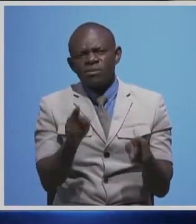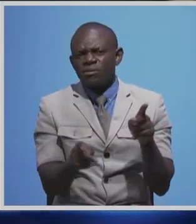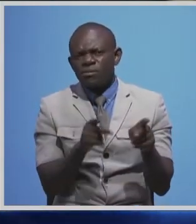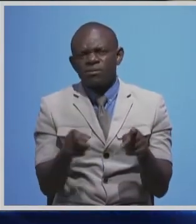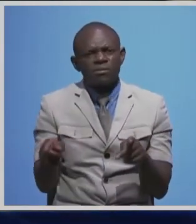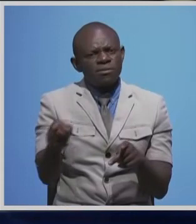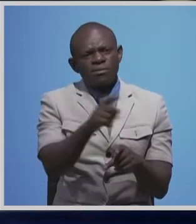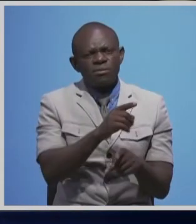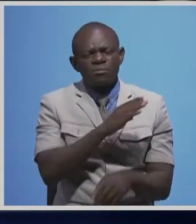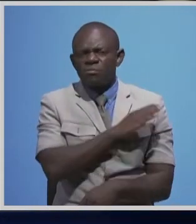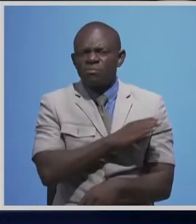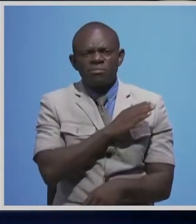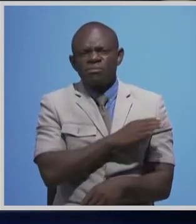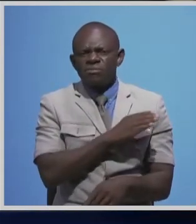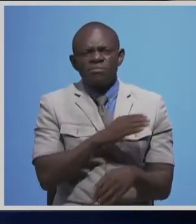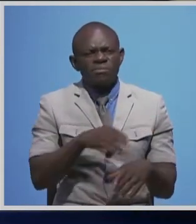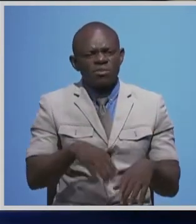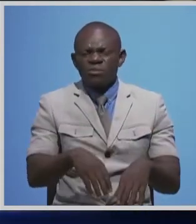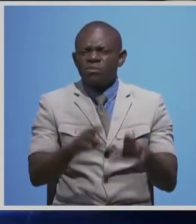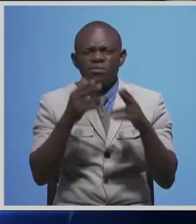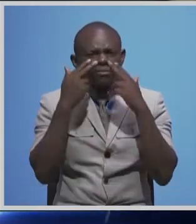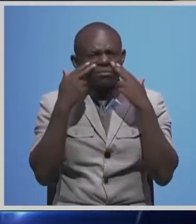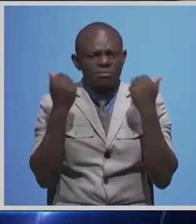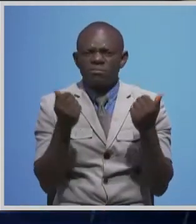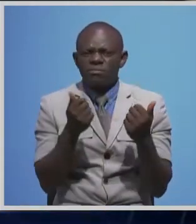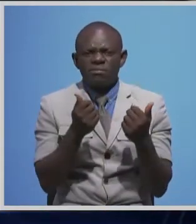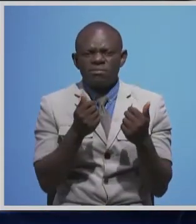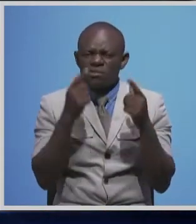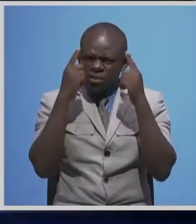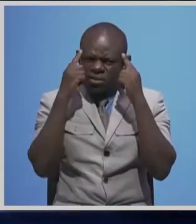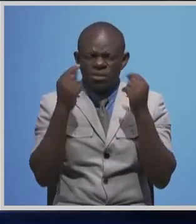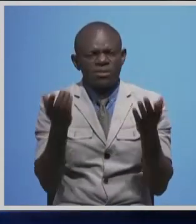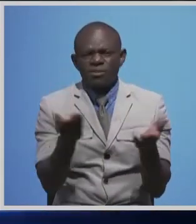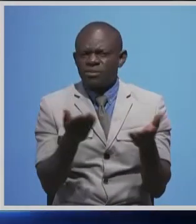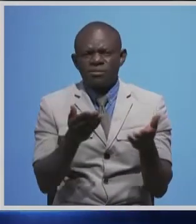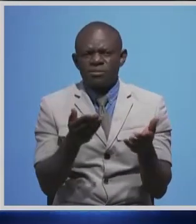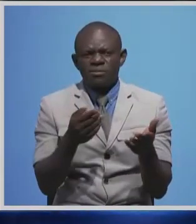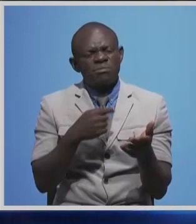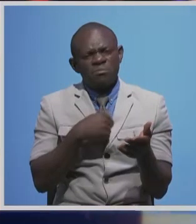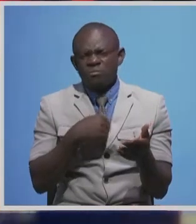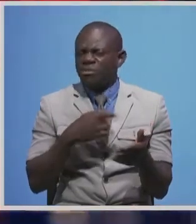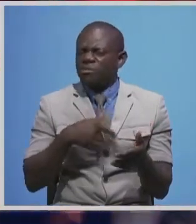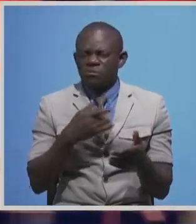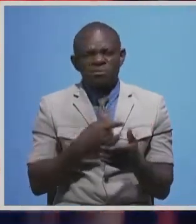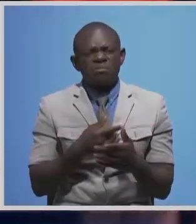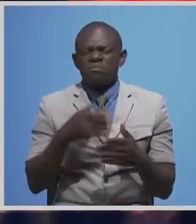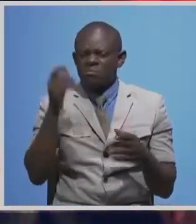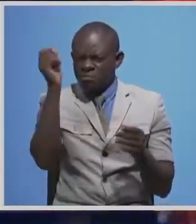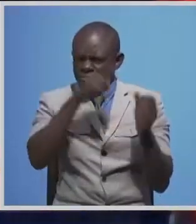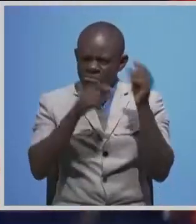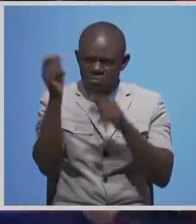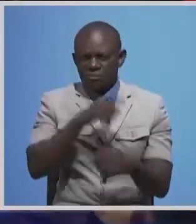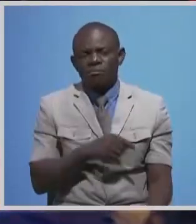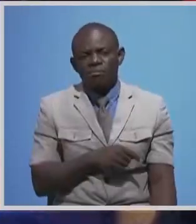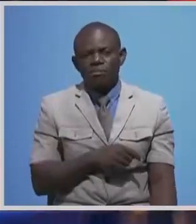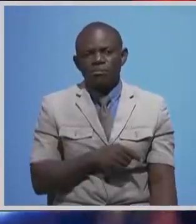manner we have witnessed this evening. To my side, I'm very discouraged. Mr. Lusambo